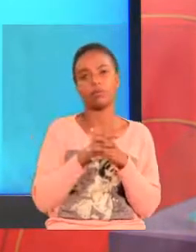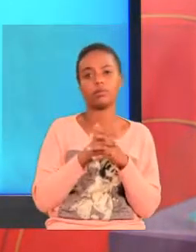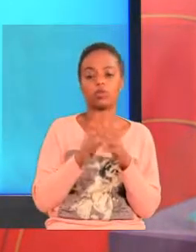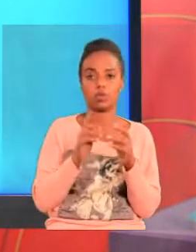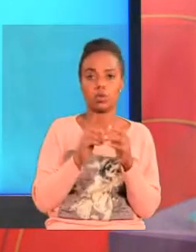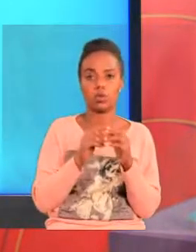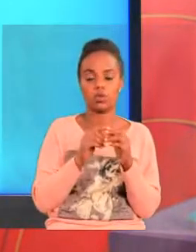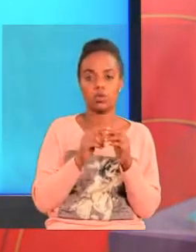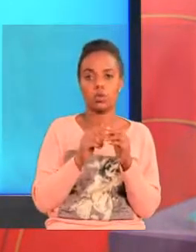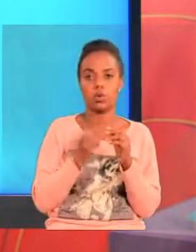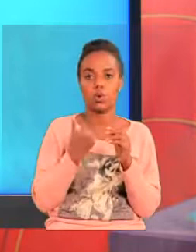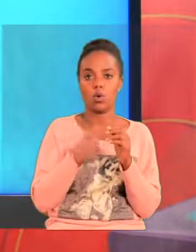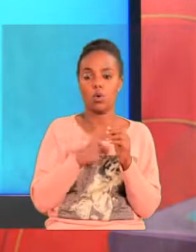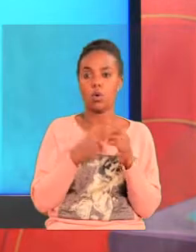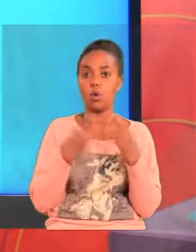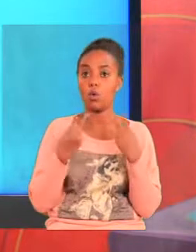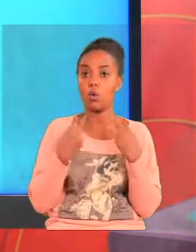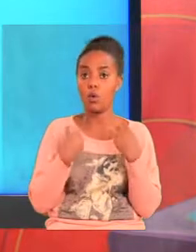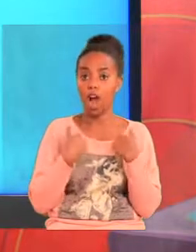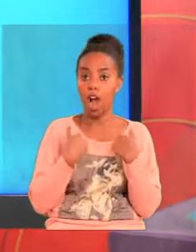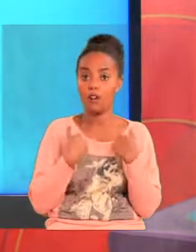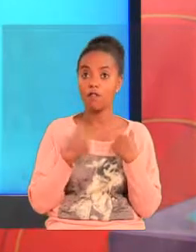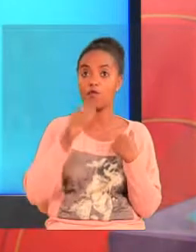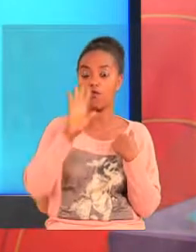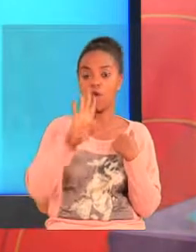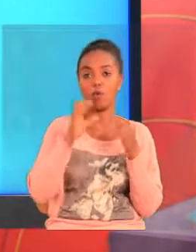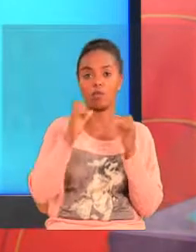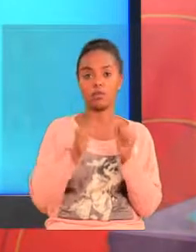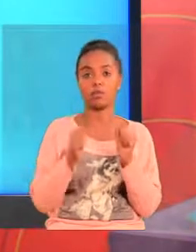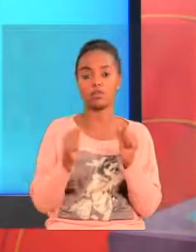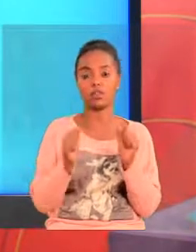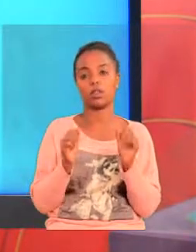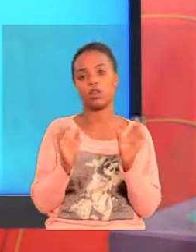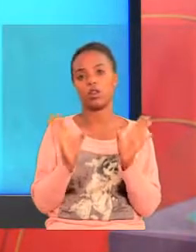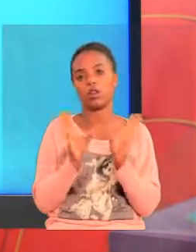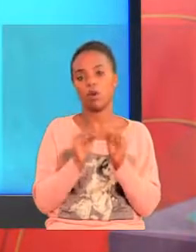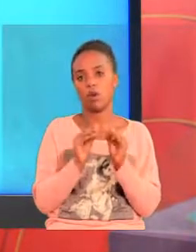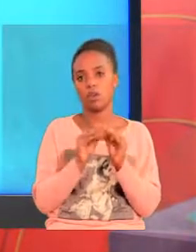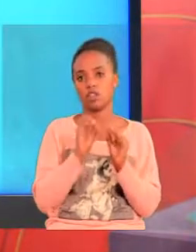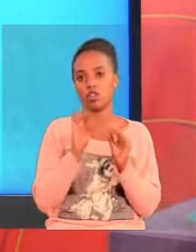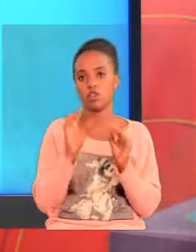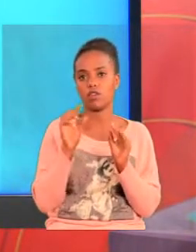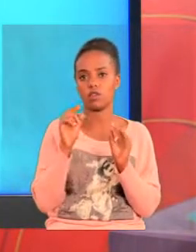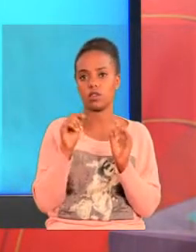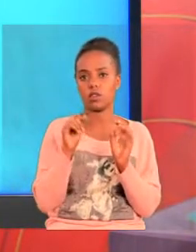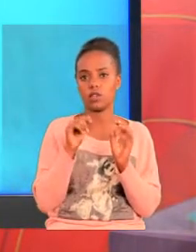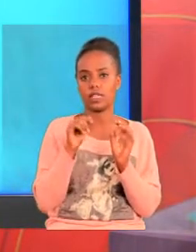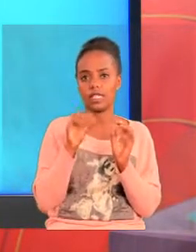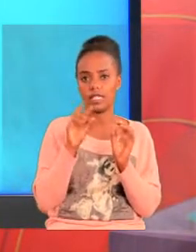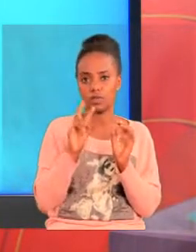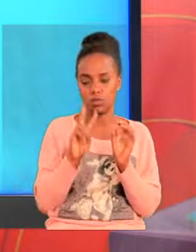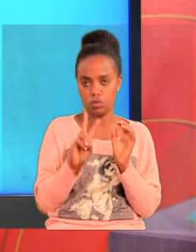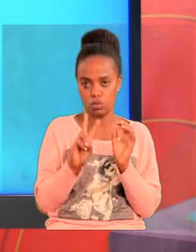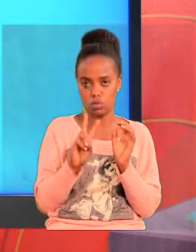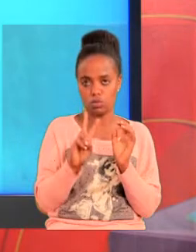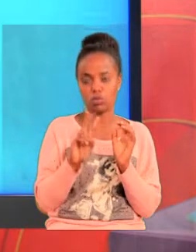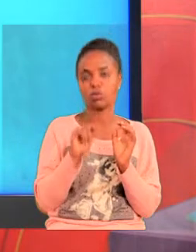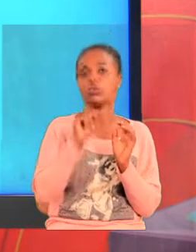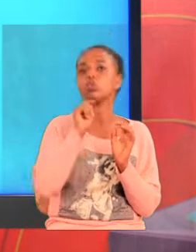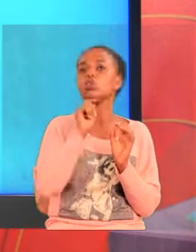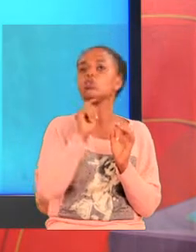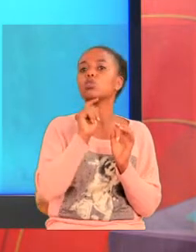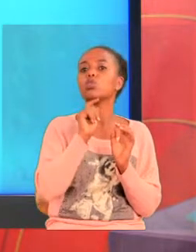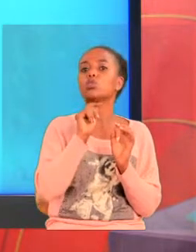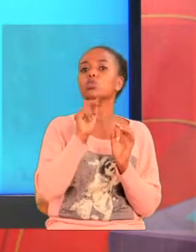So since we have 4 possible combination of true and false, let's take 2 truths and 2